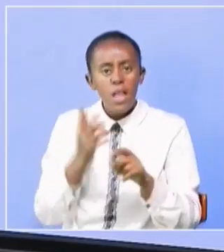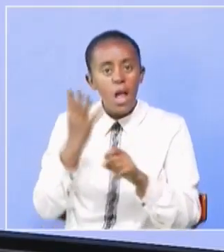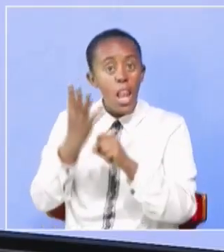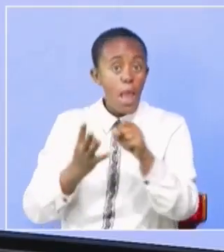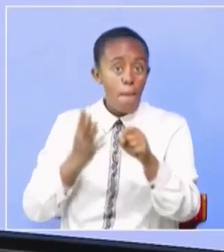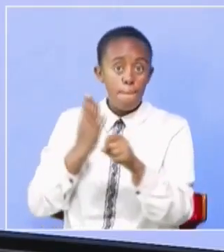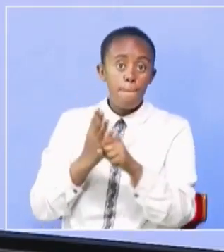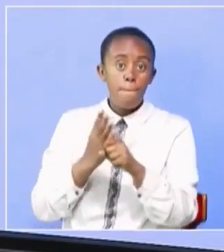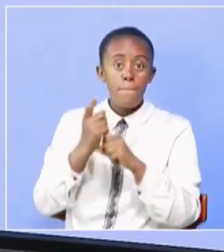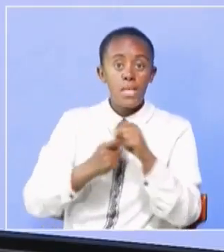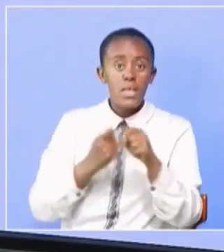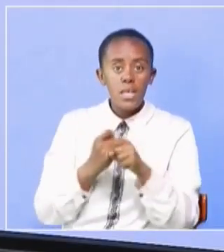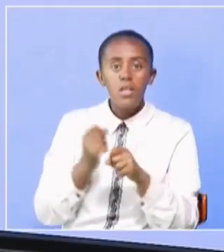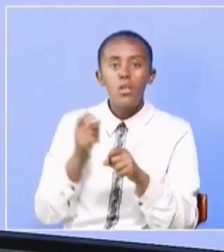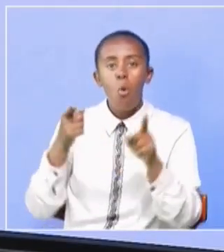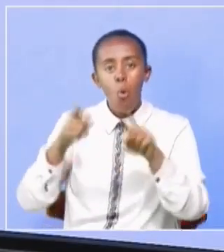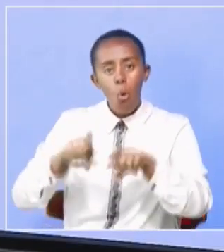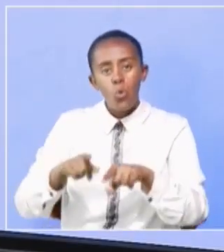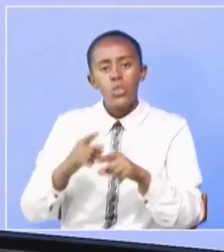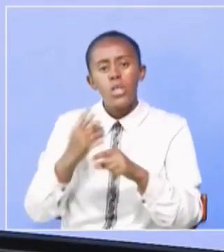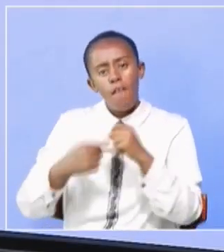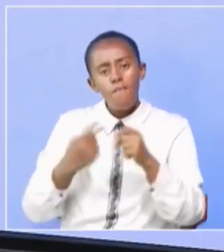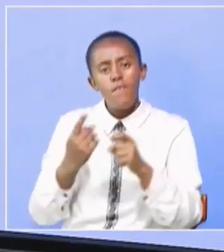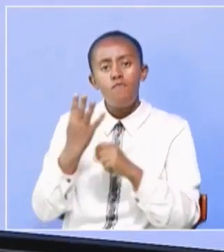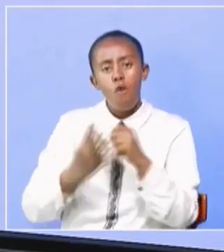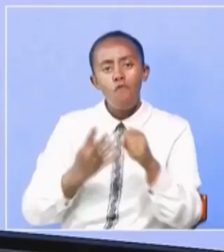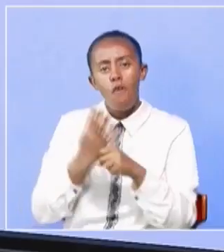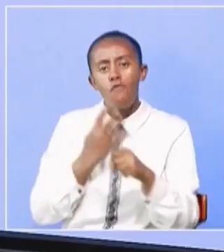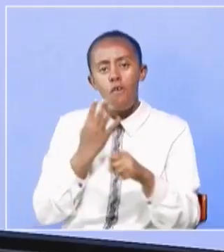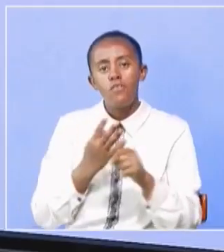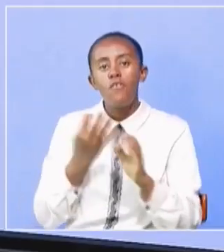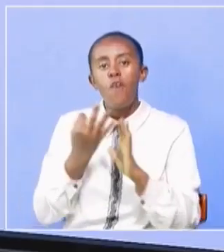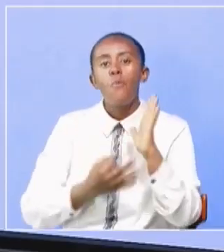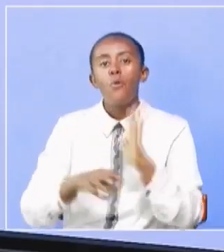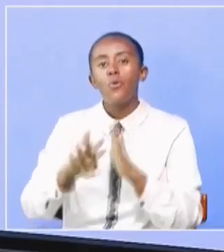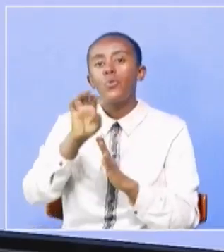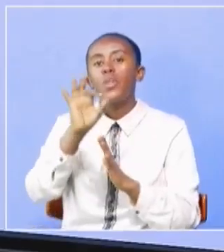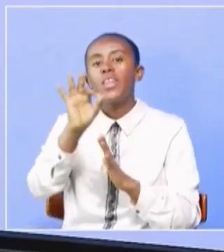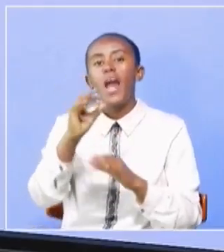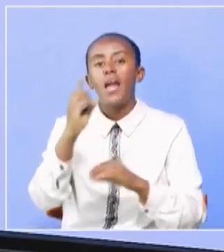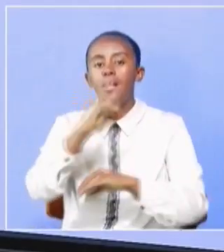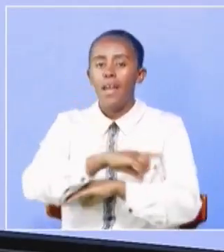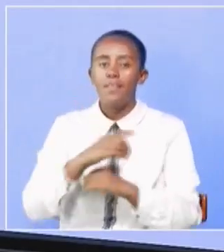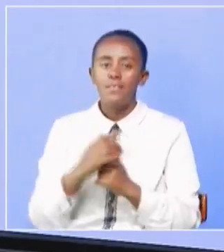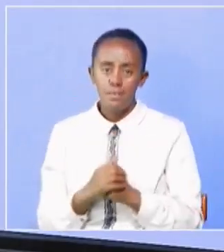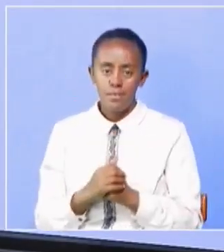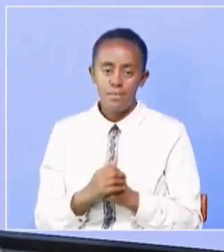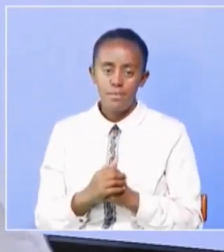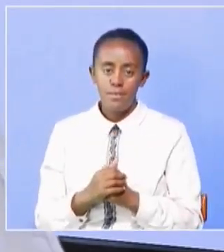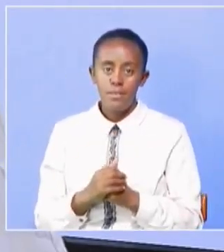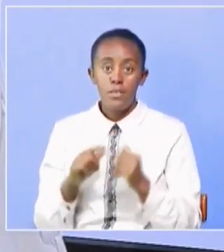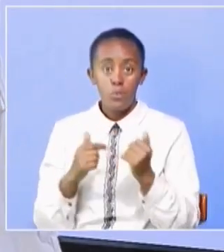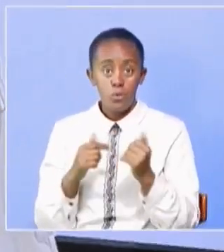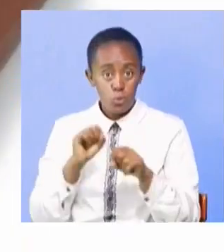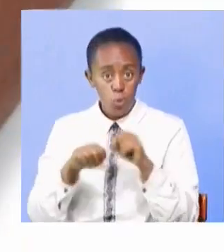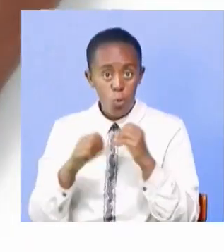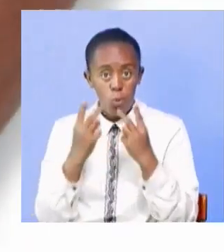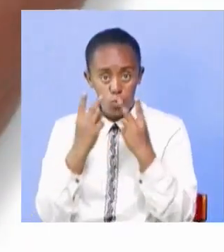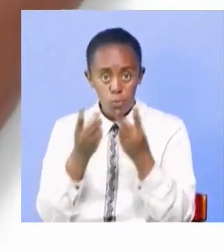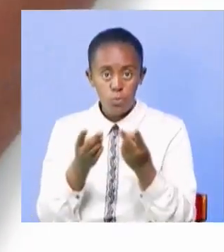leap year that occurs every 4 years, February has what? 29 days. So here,